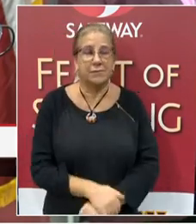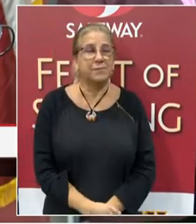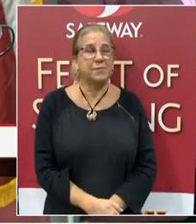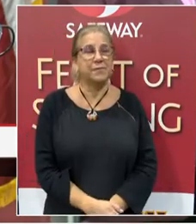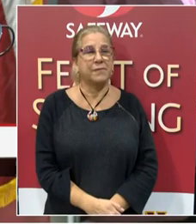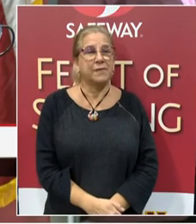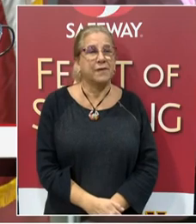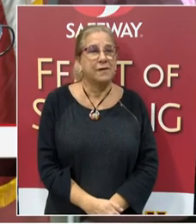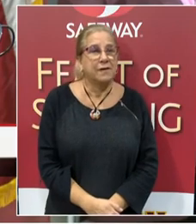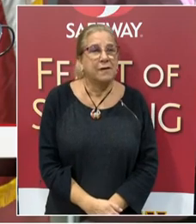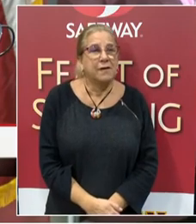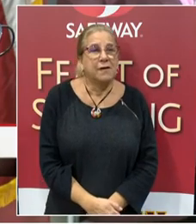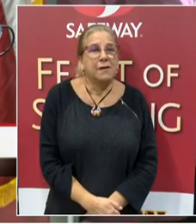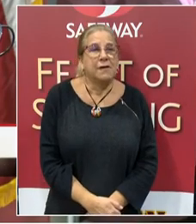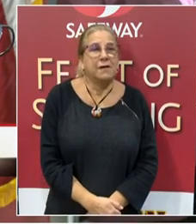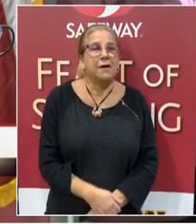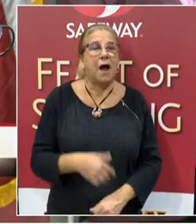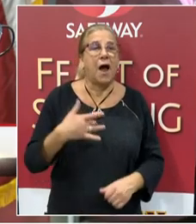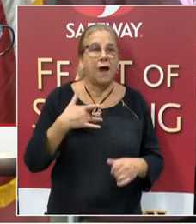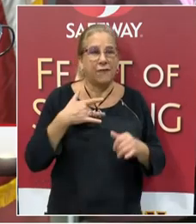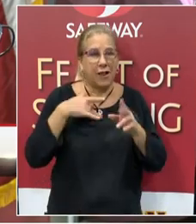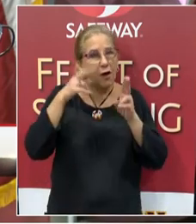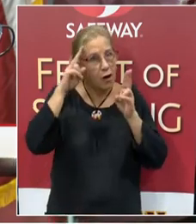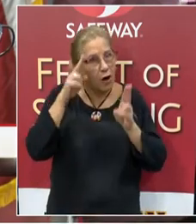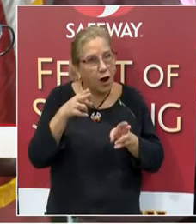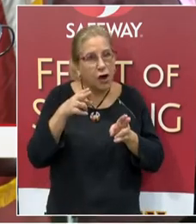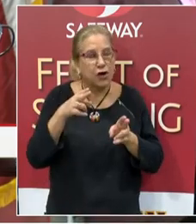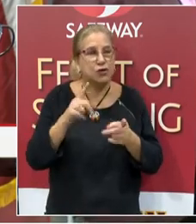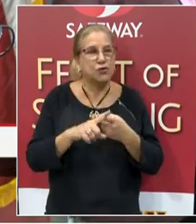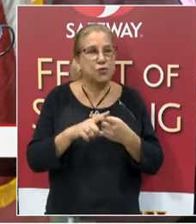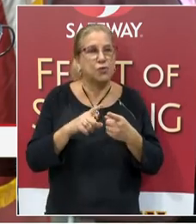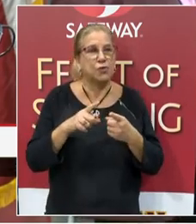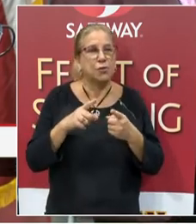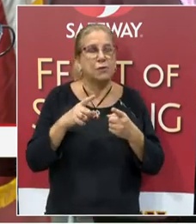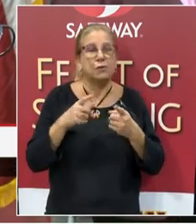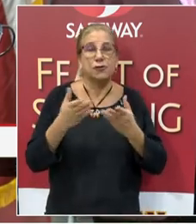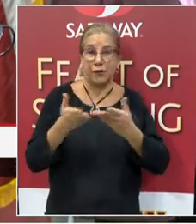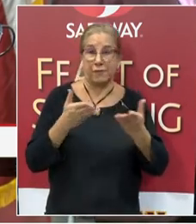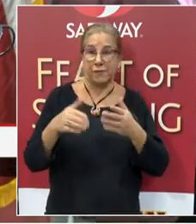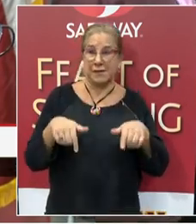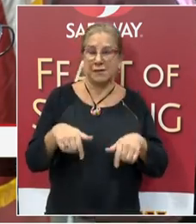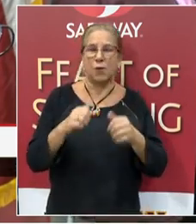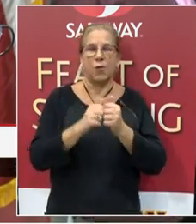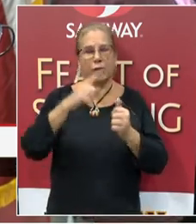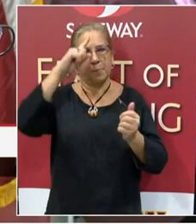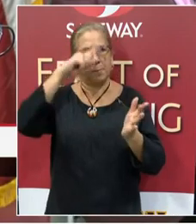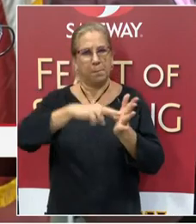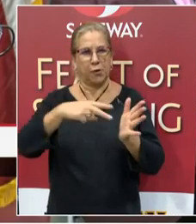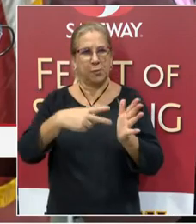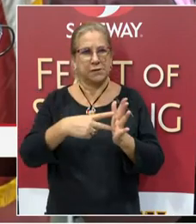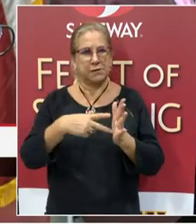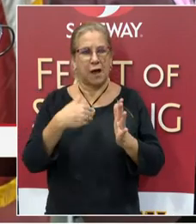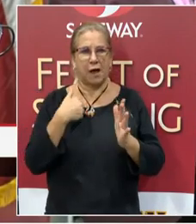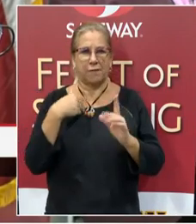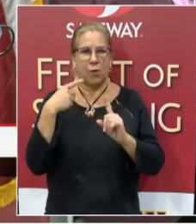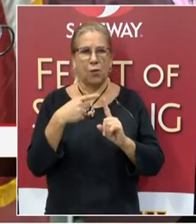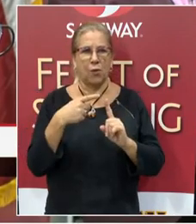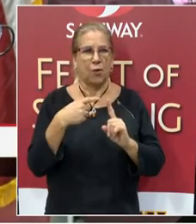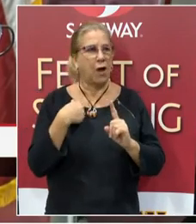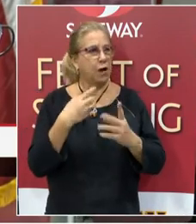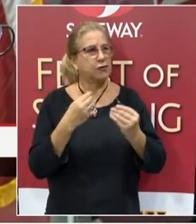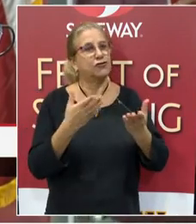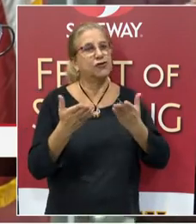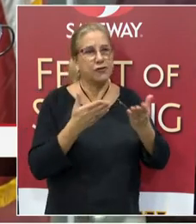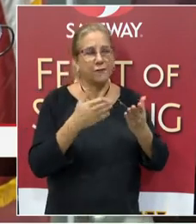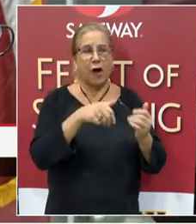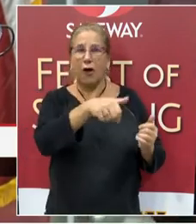with purpose. We are grateful to be in service to others, in service to ourselves, and service for the greater